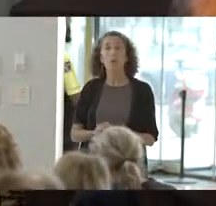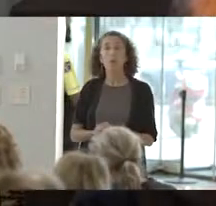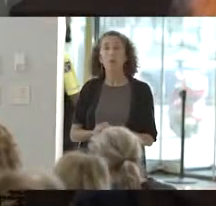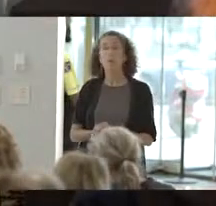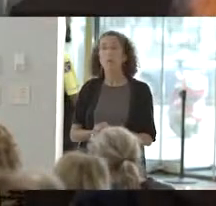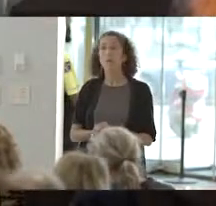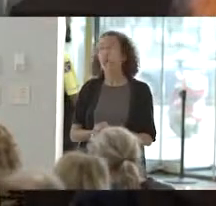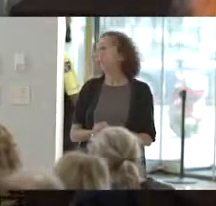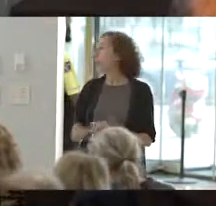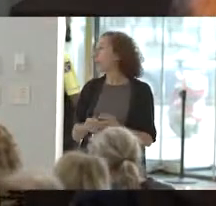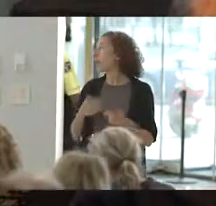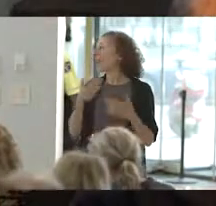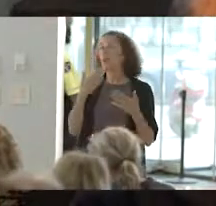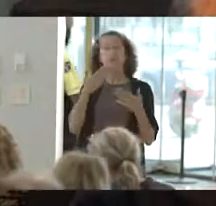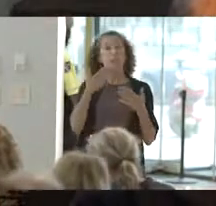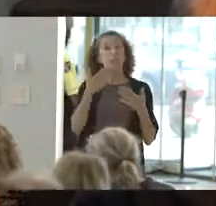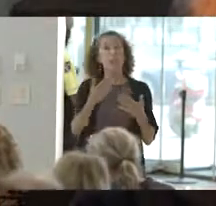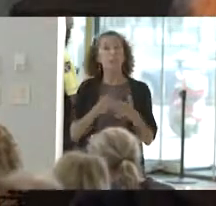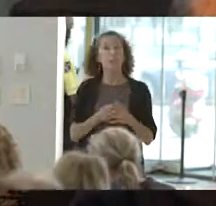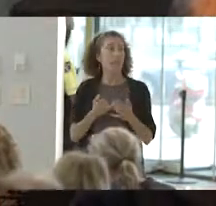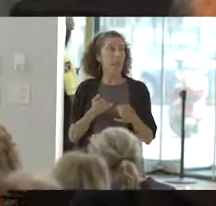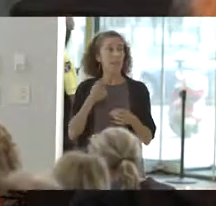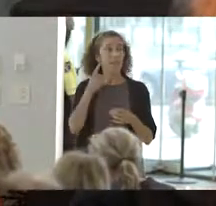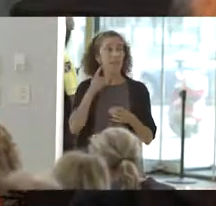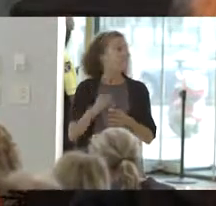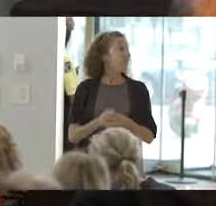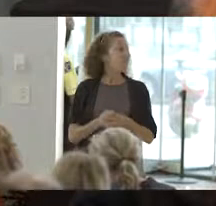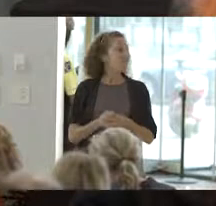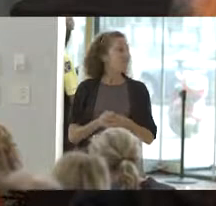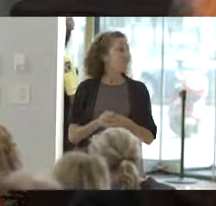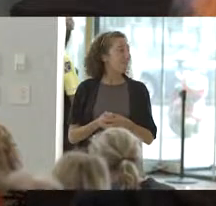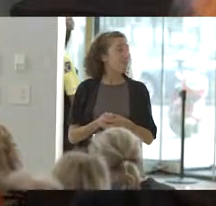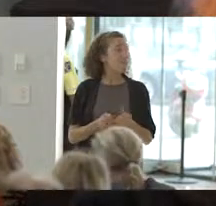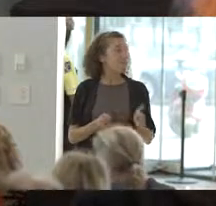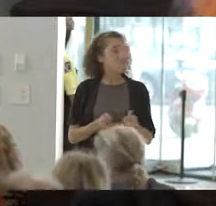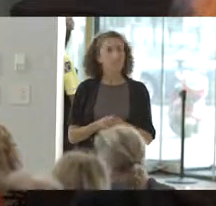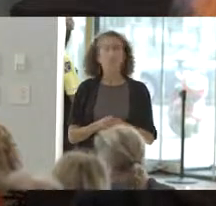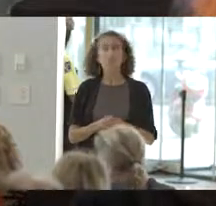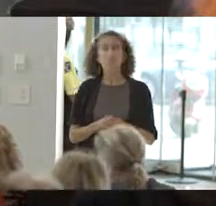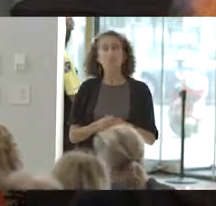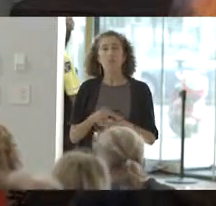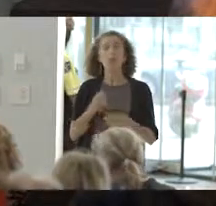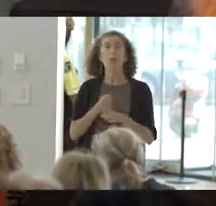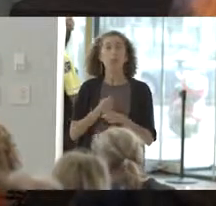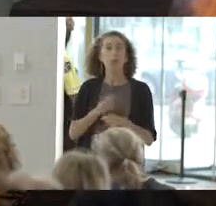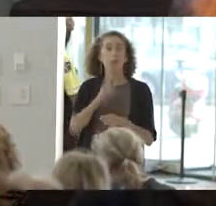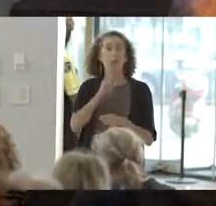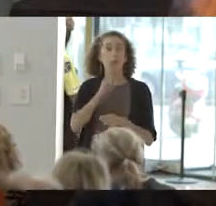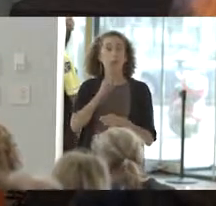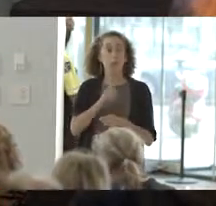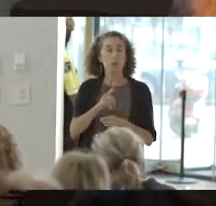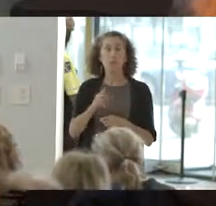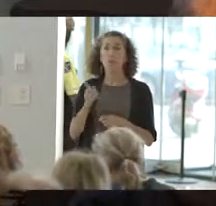Great. Great, thanks, Jared. My name is Peter Gluss. I work with Arcadis. And before we get too deep in this, I just want to make sure that I recognize